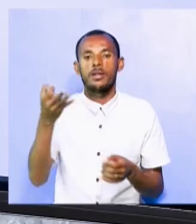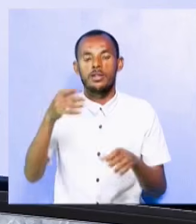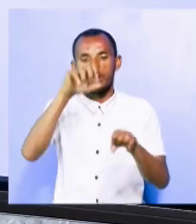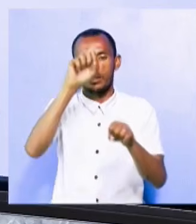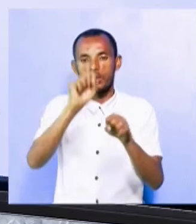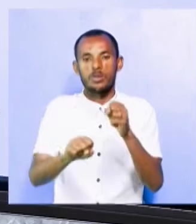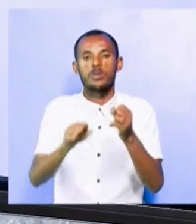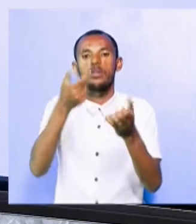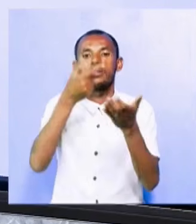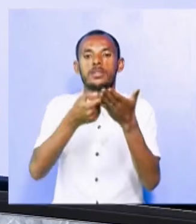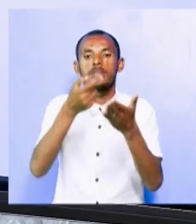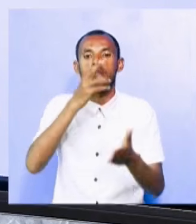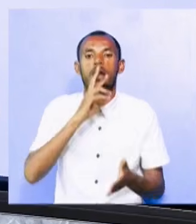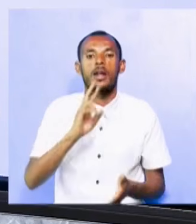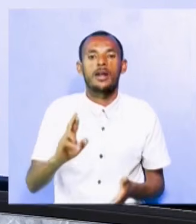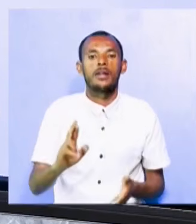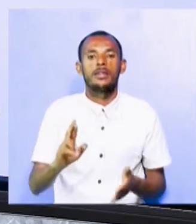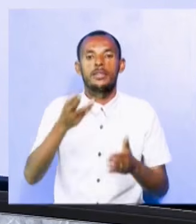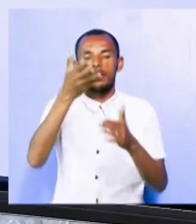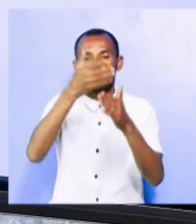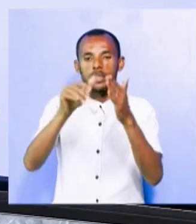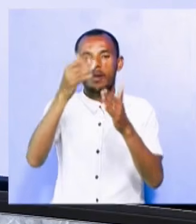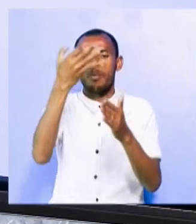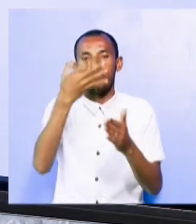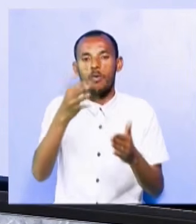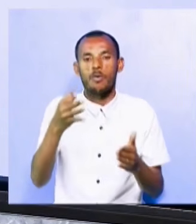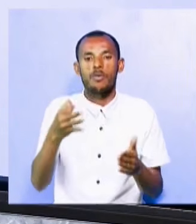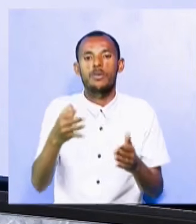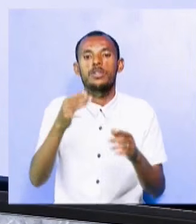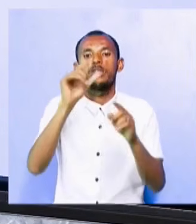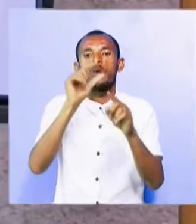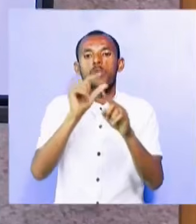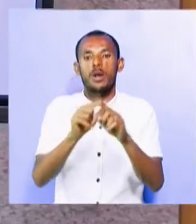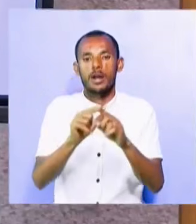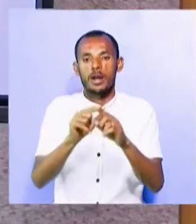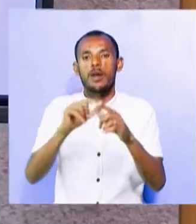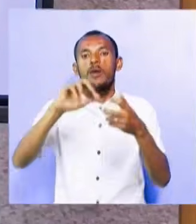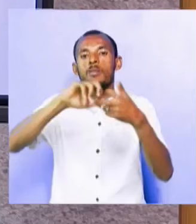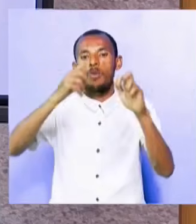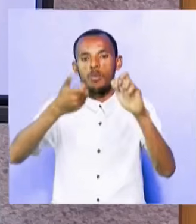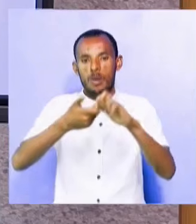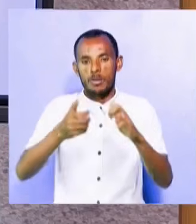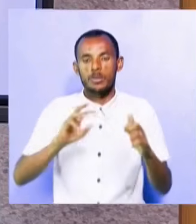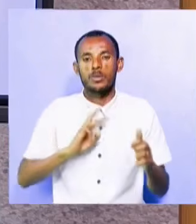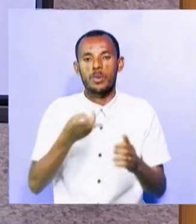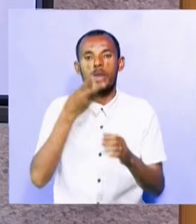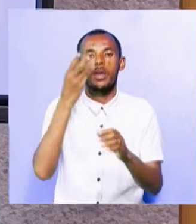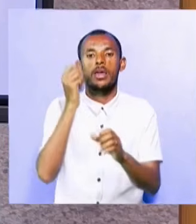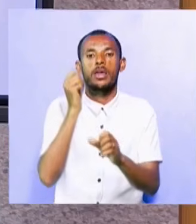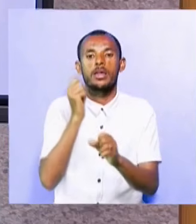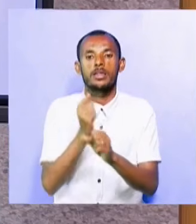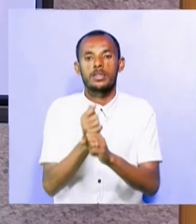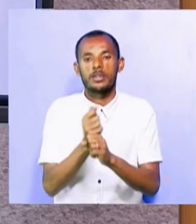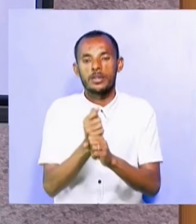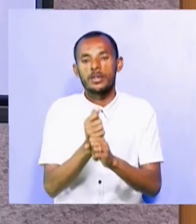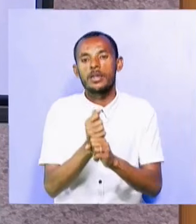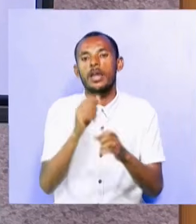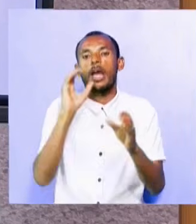so these are some of the word problems that we face in